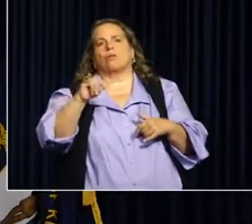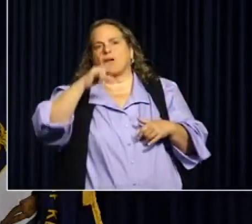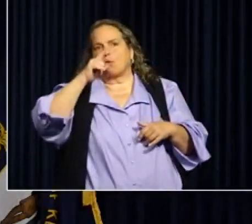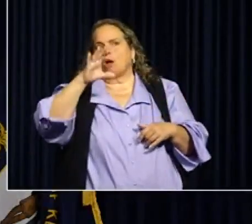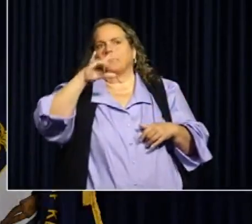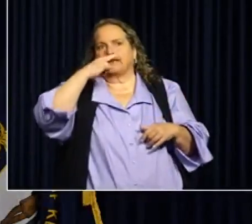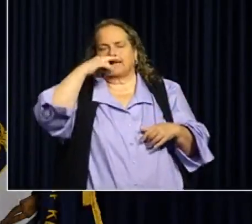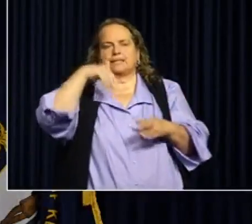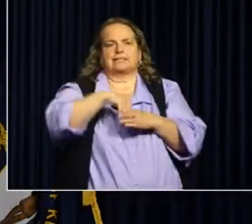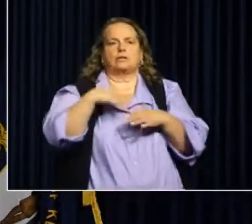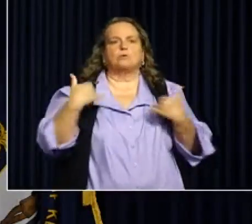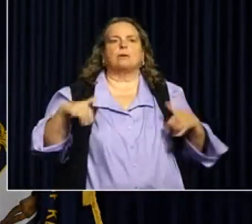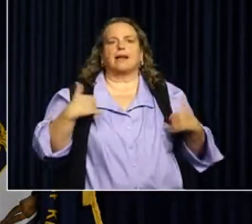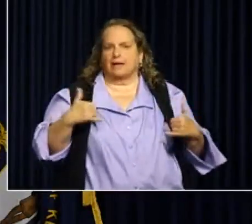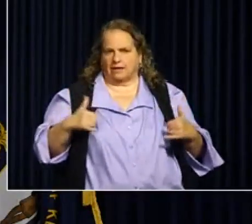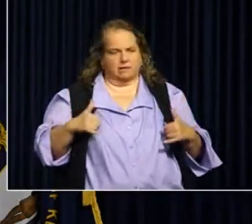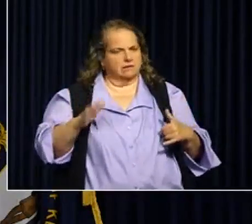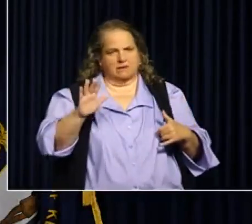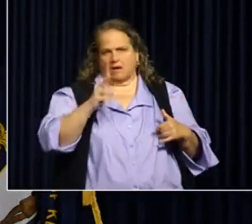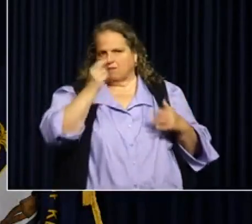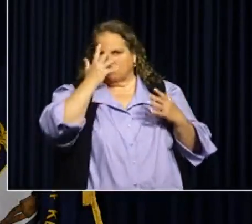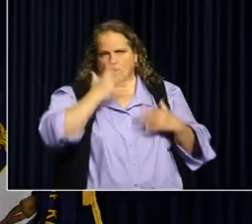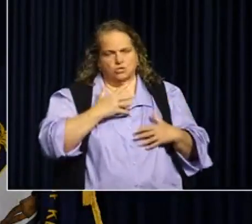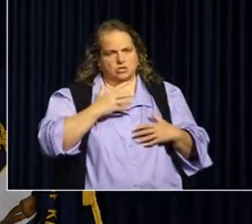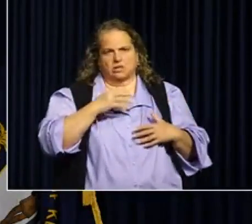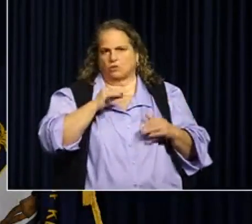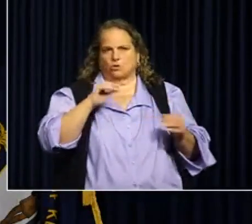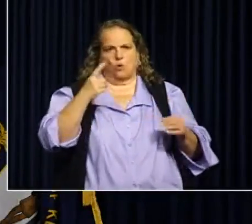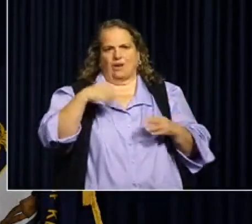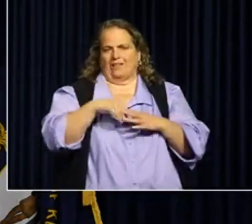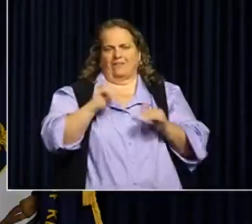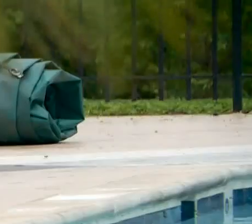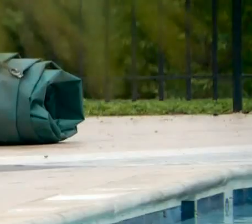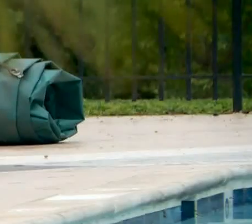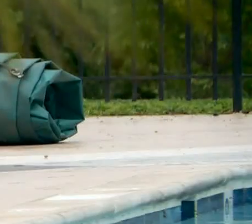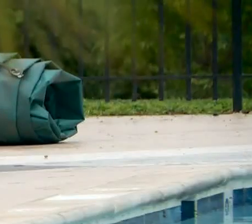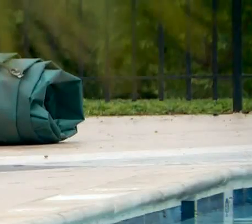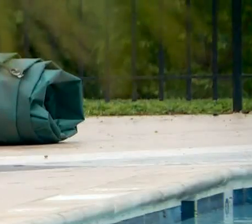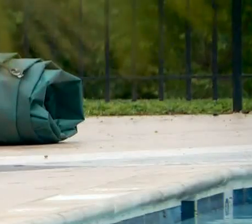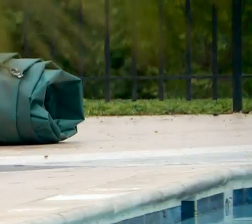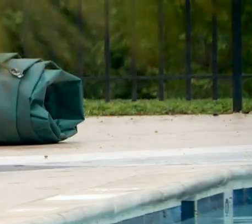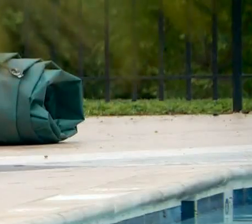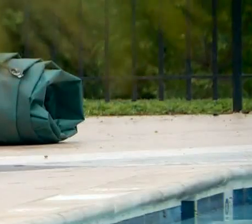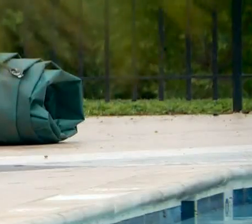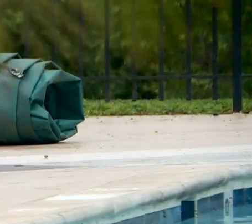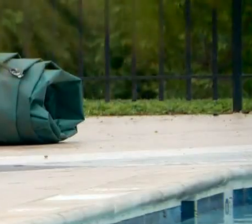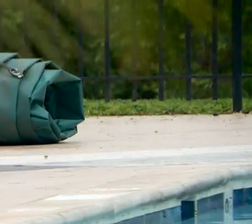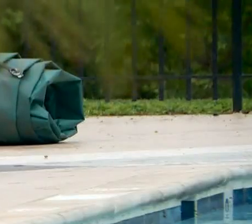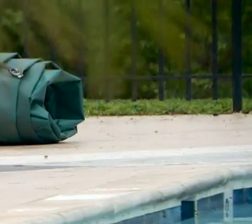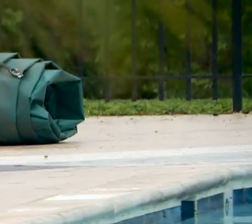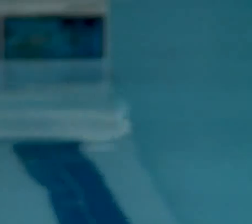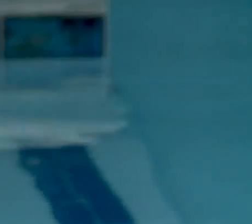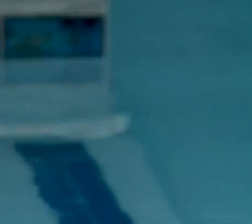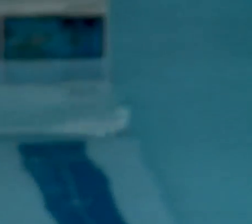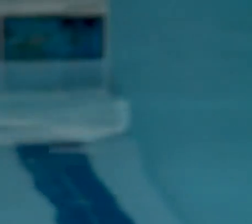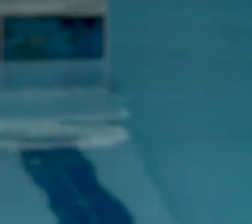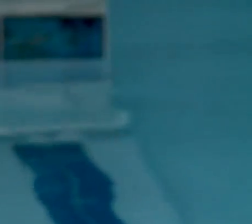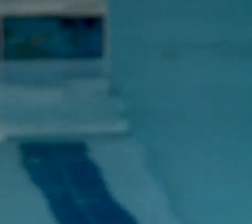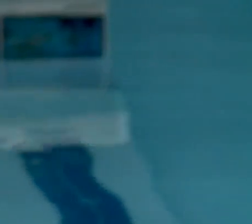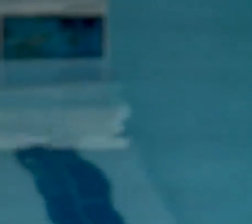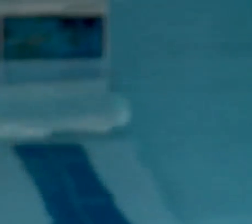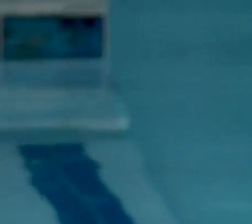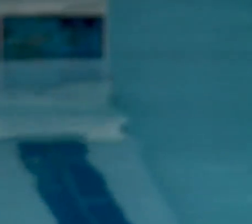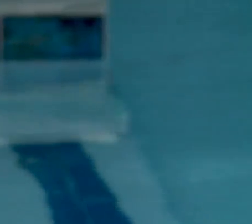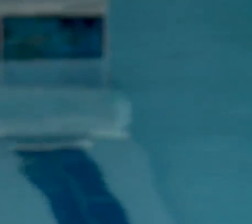know, unfortunately, aren't in that position to do social distancing the way that we still need it. Scott Miller,